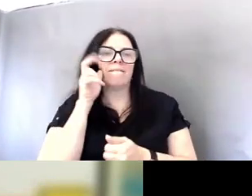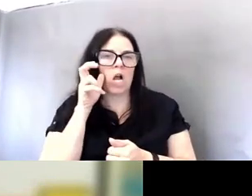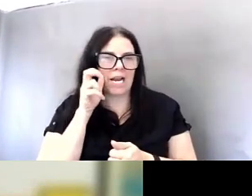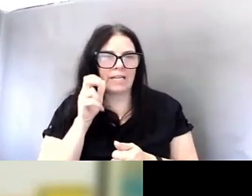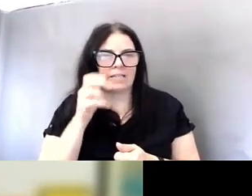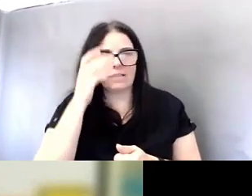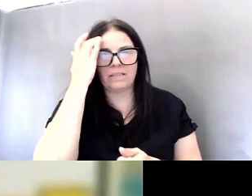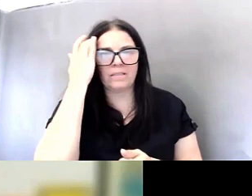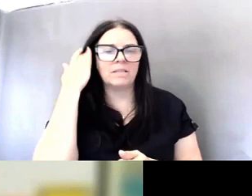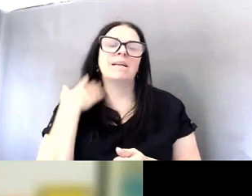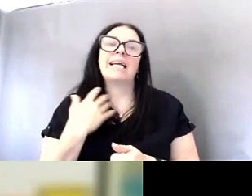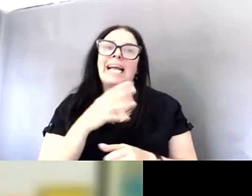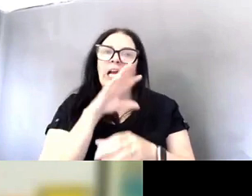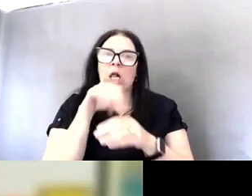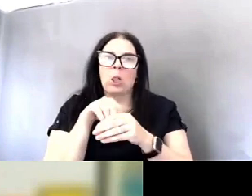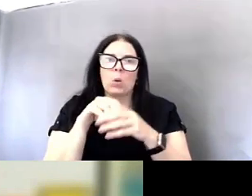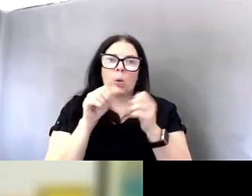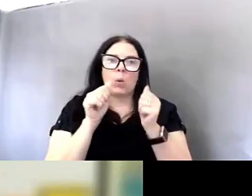and included